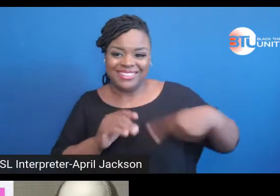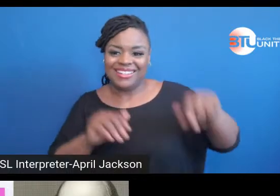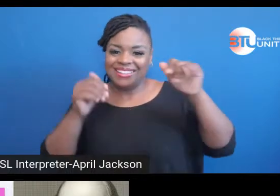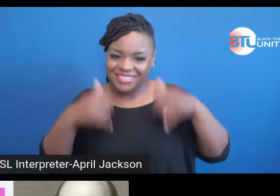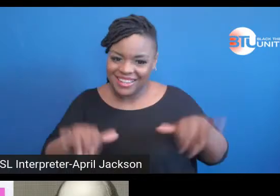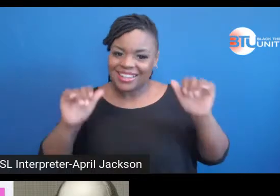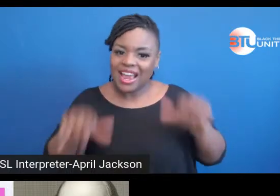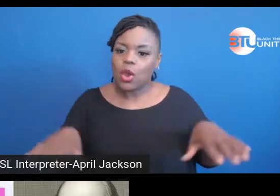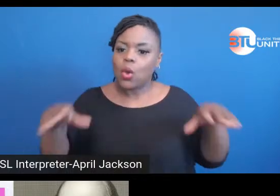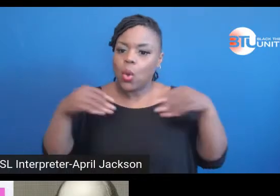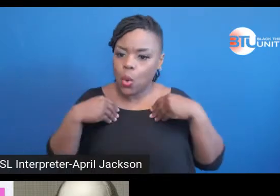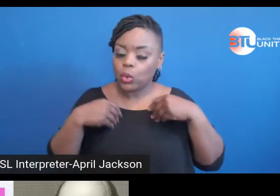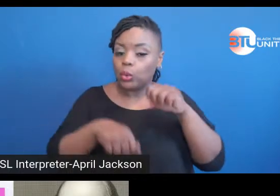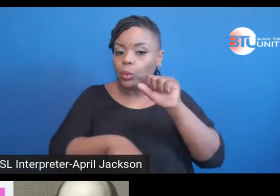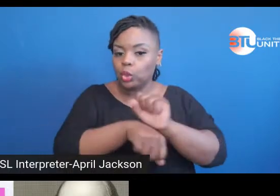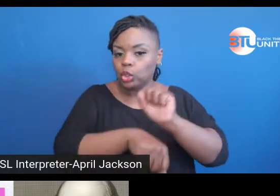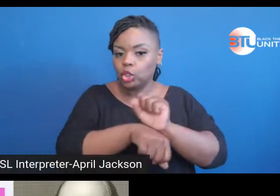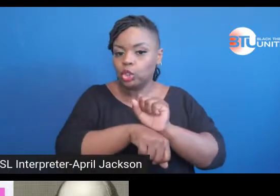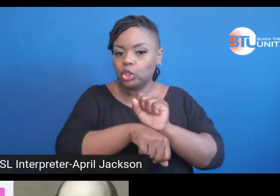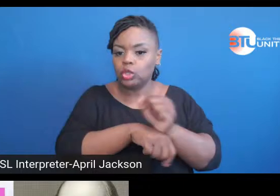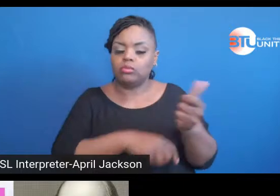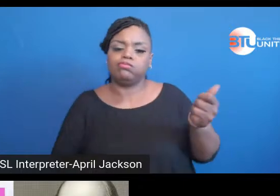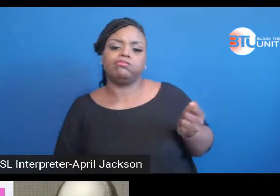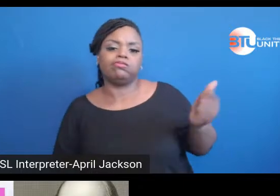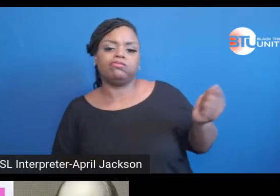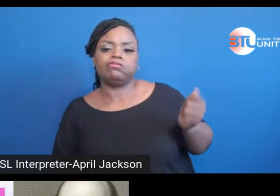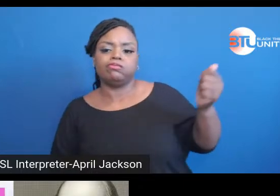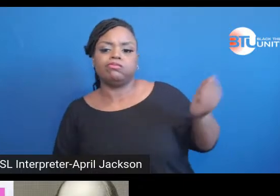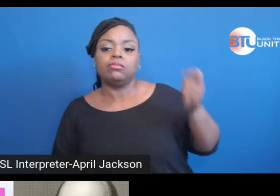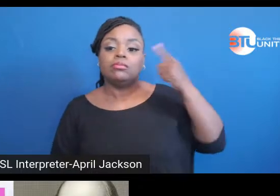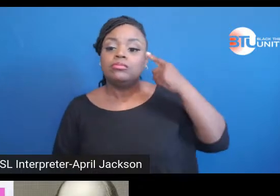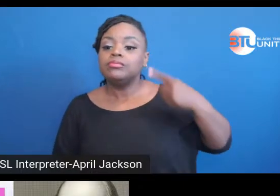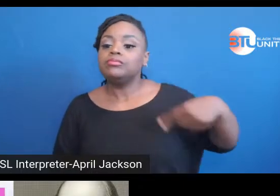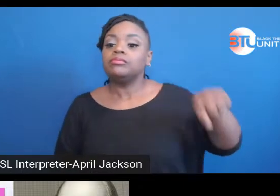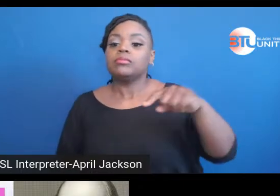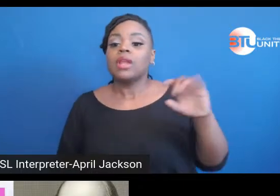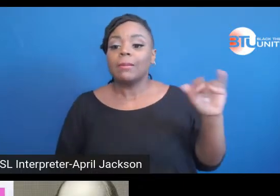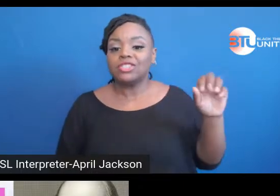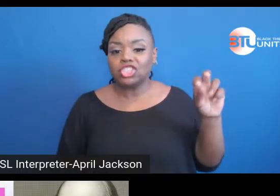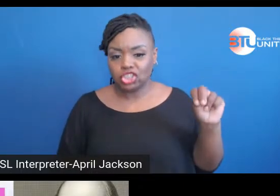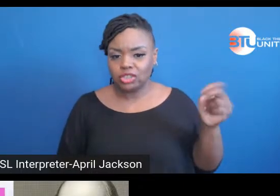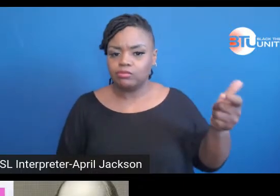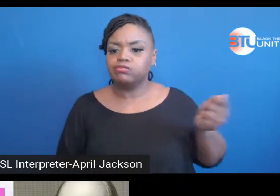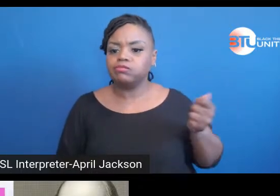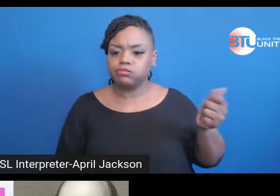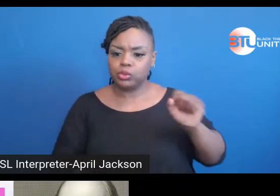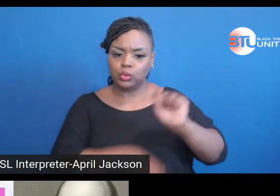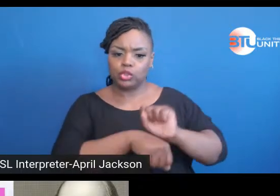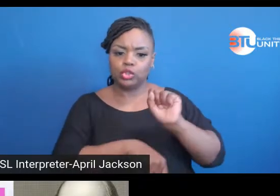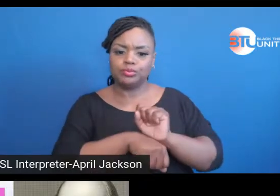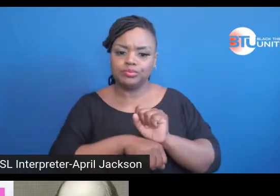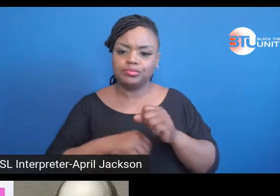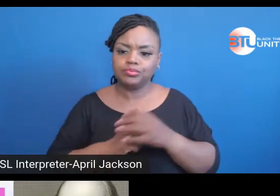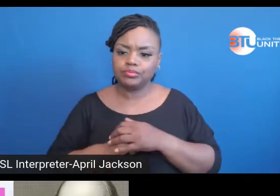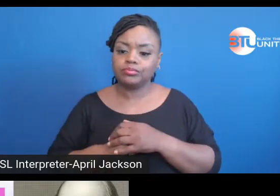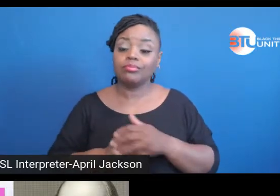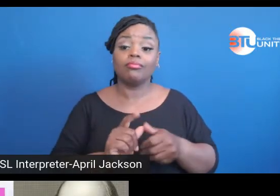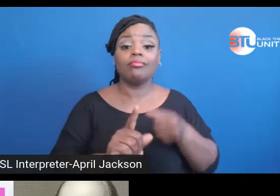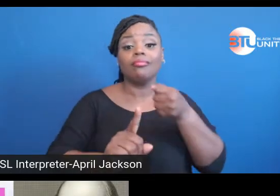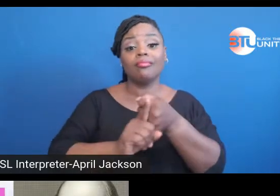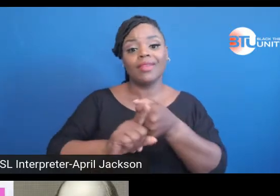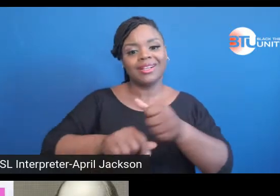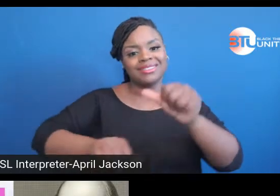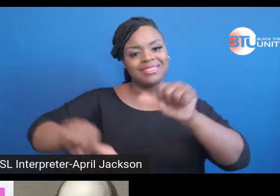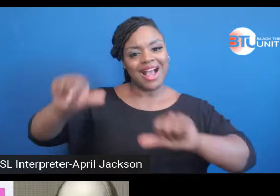work. Interesting thing about commissions, particularly as it affects theater professionals and playwrights, is